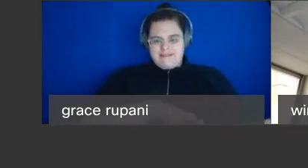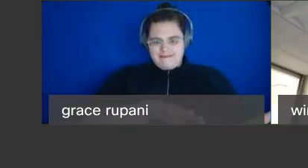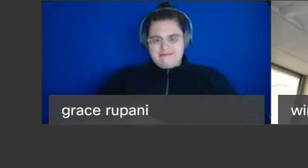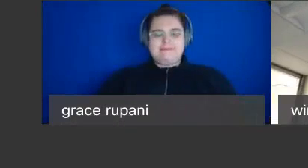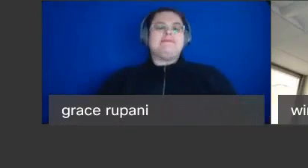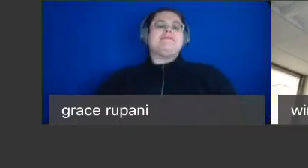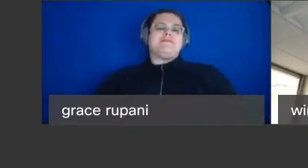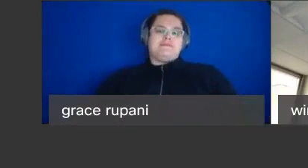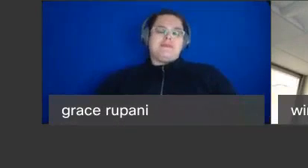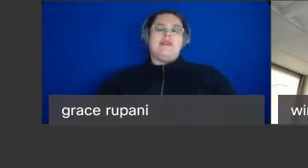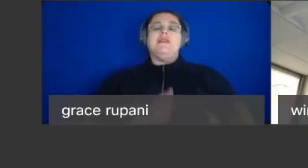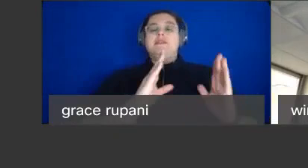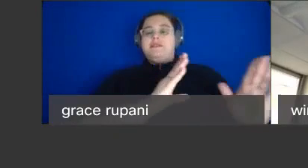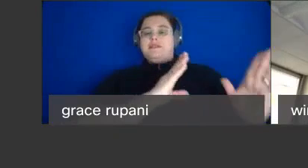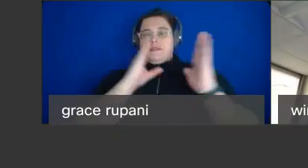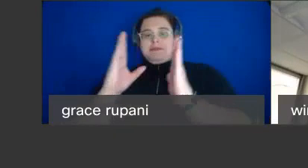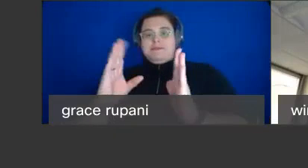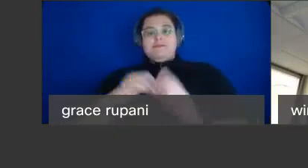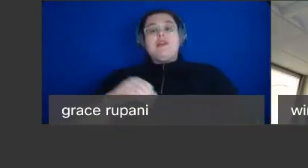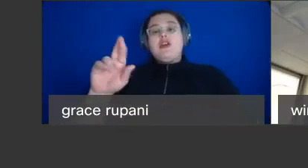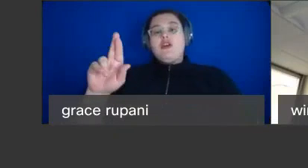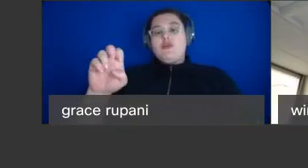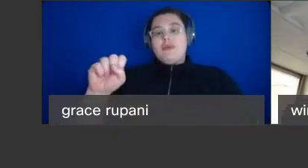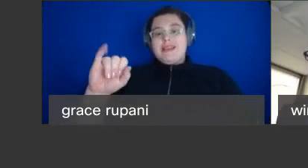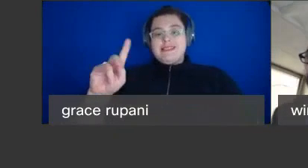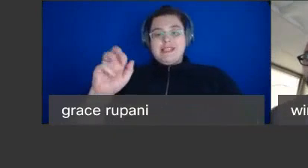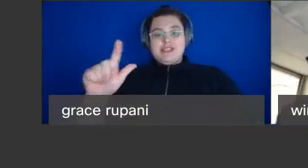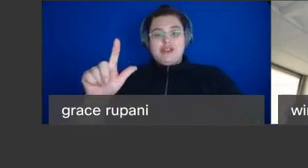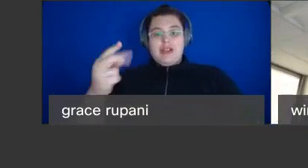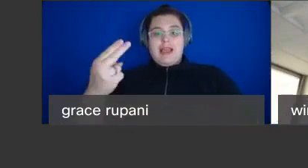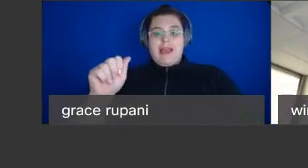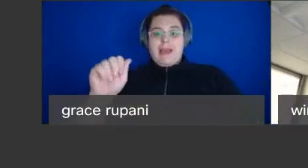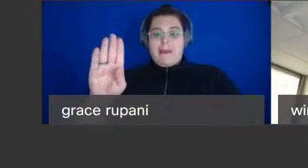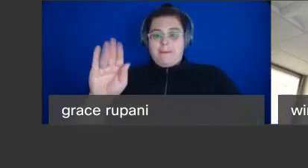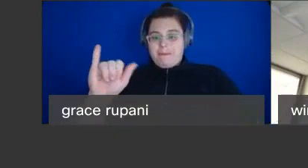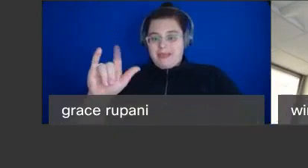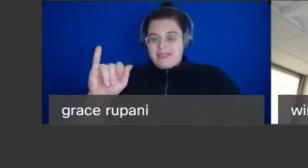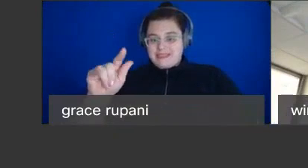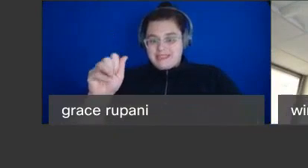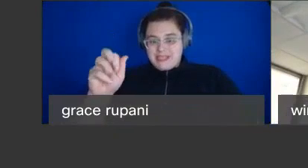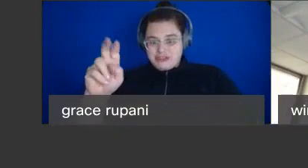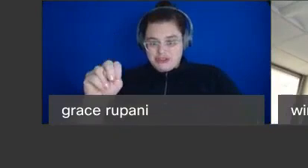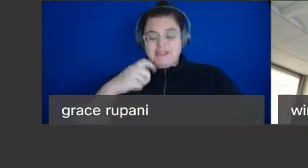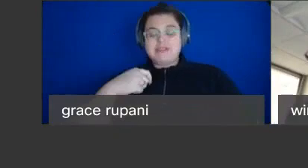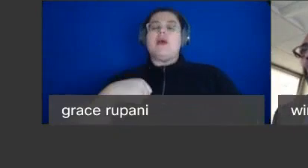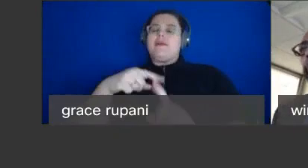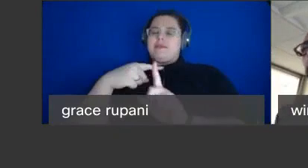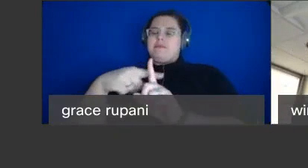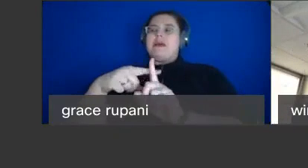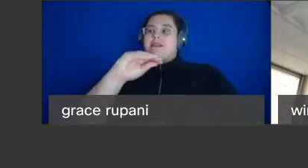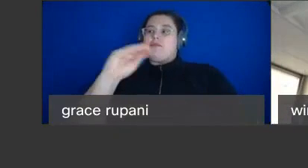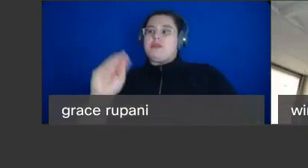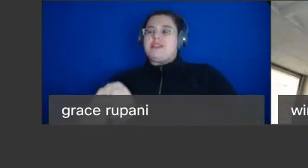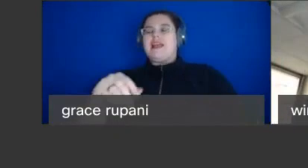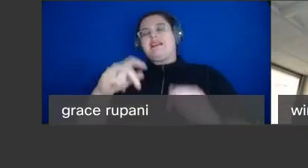In residential habilitation settings, we have a positivity rate of just under 31%.